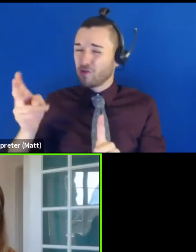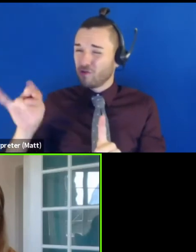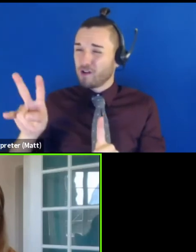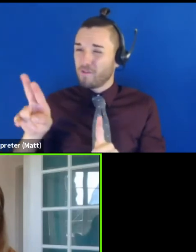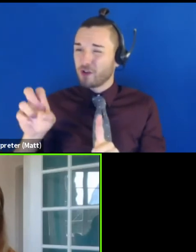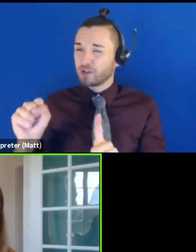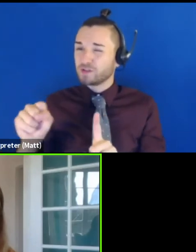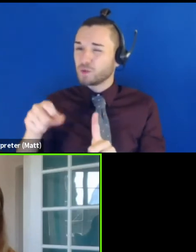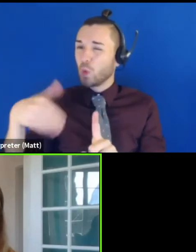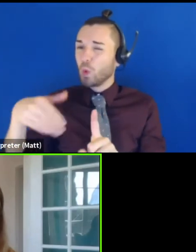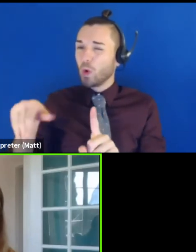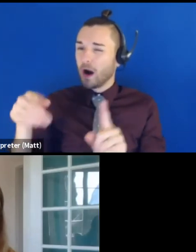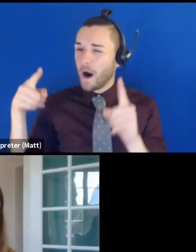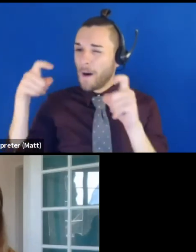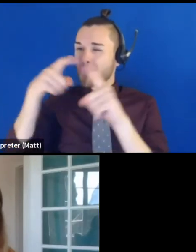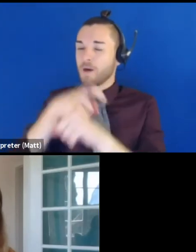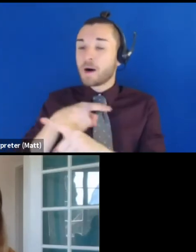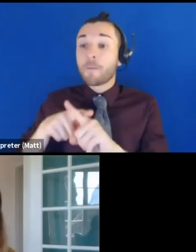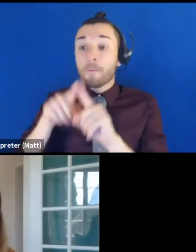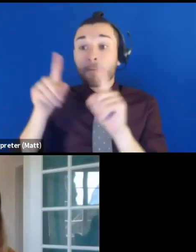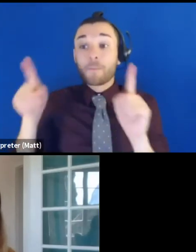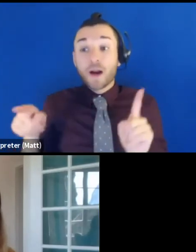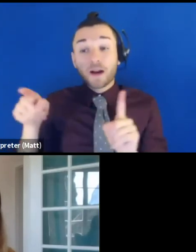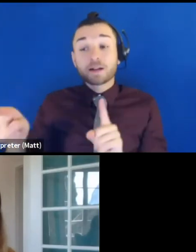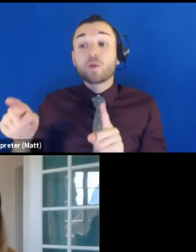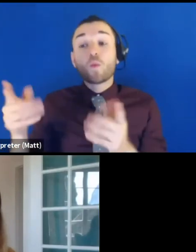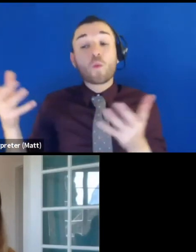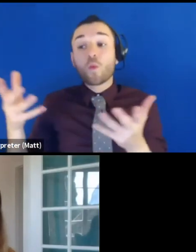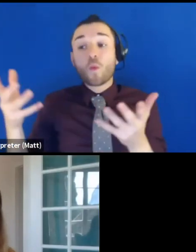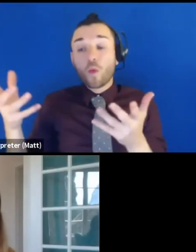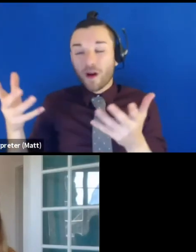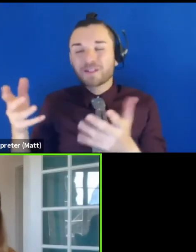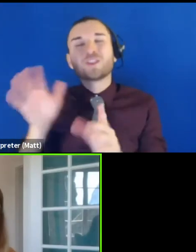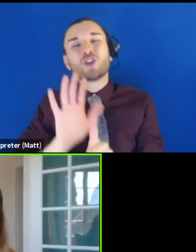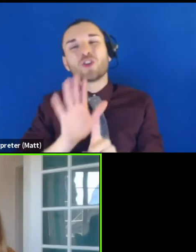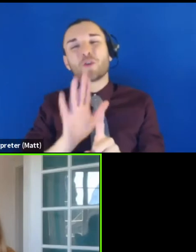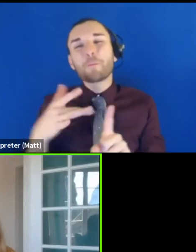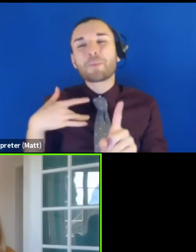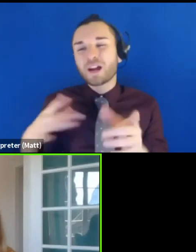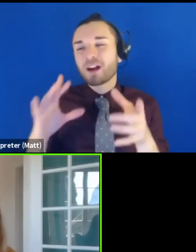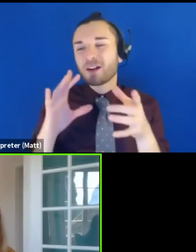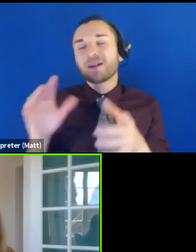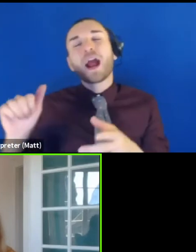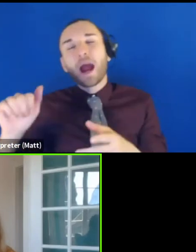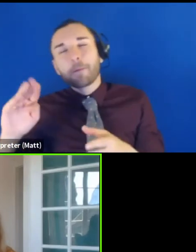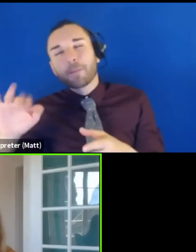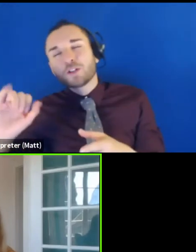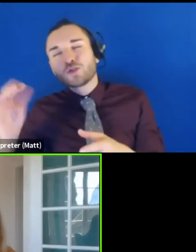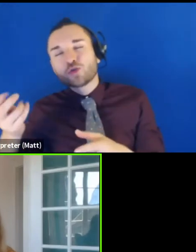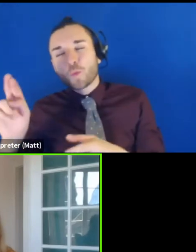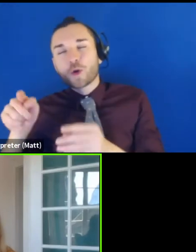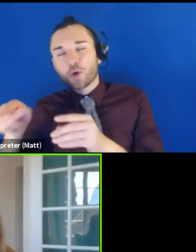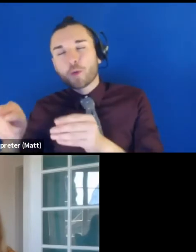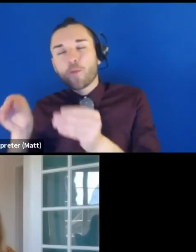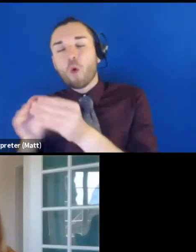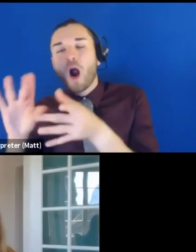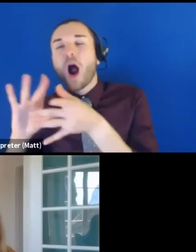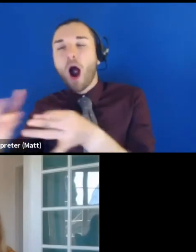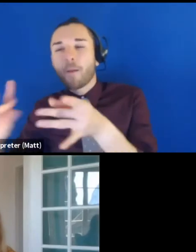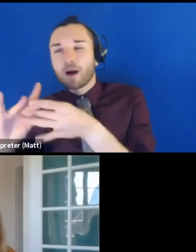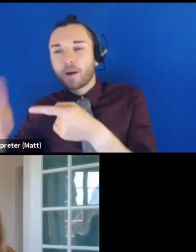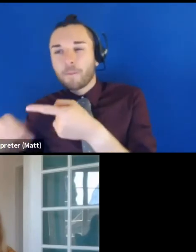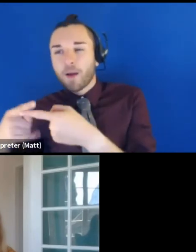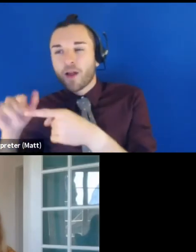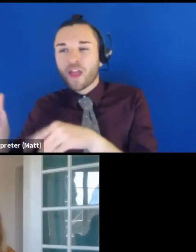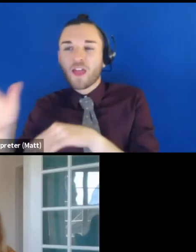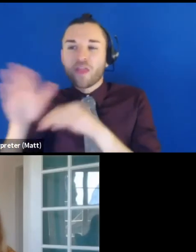is very different than Joan Rivers in that way. Mm-hmm. She comments on that stuff, especially on her show. I like Amy Schumer a lot. But yes, the reason